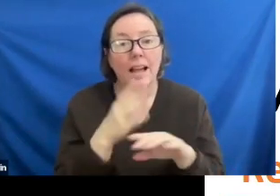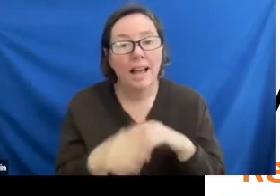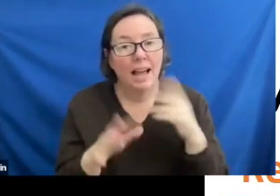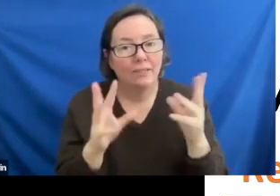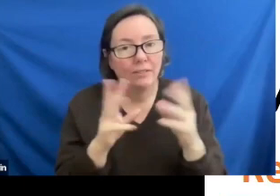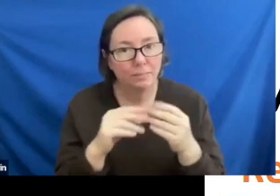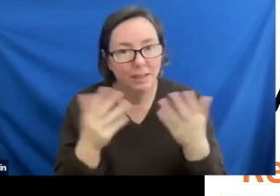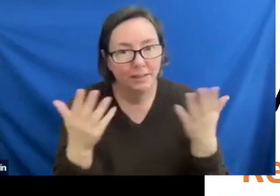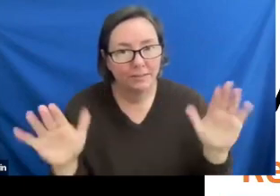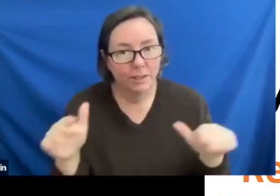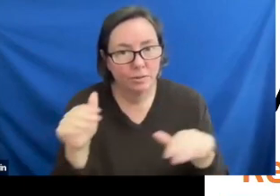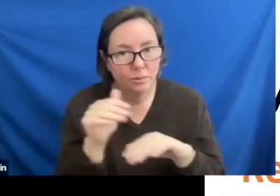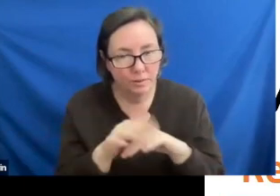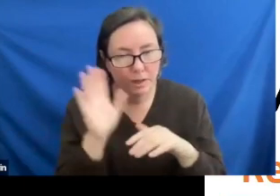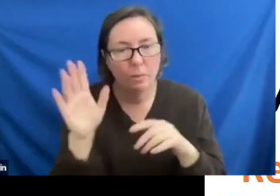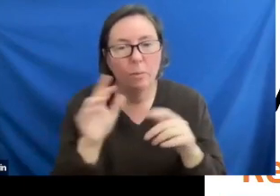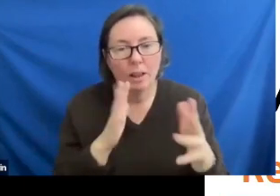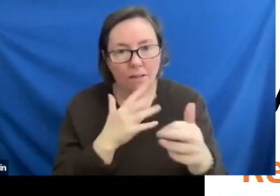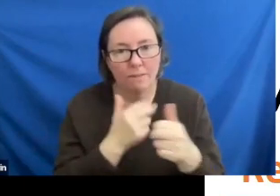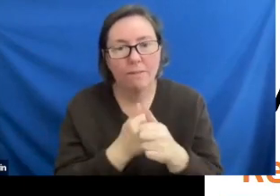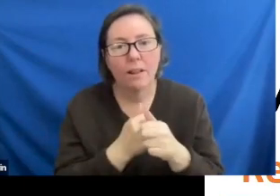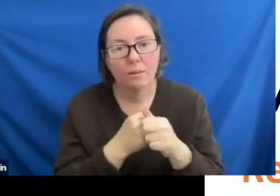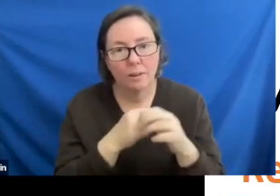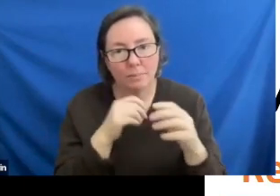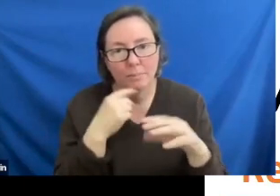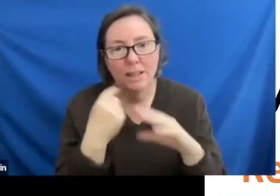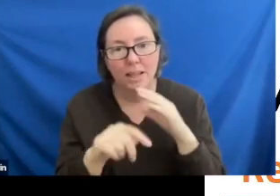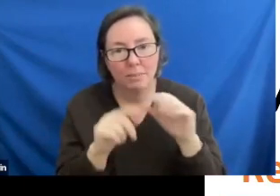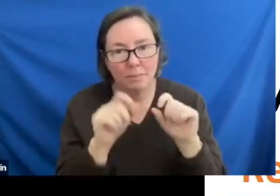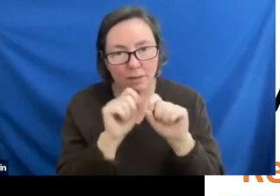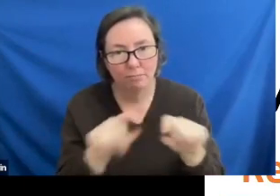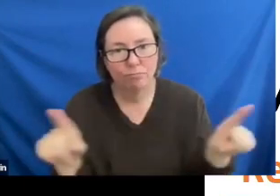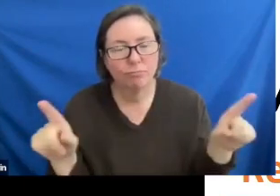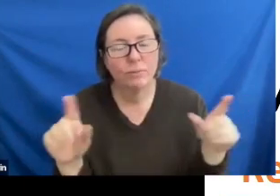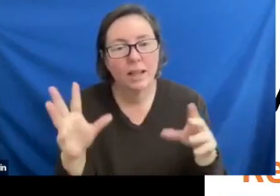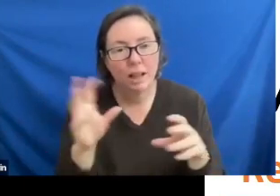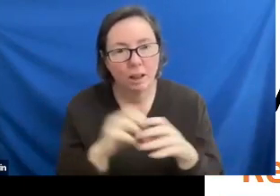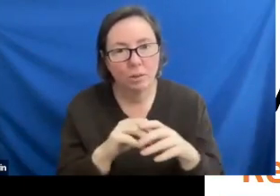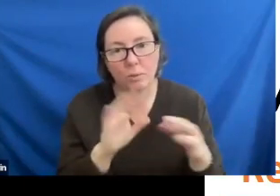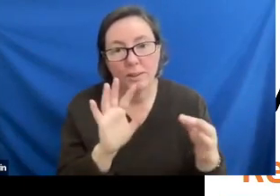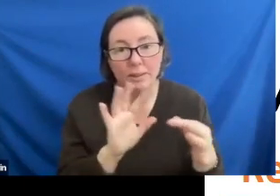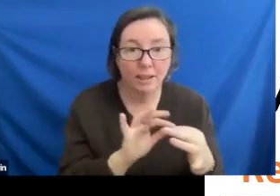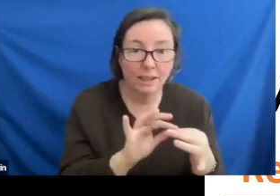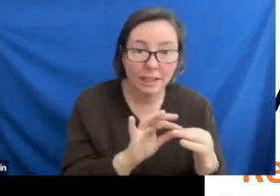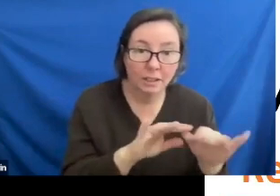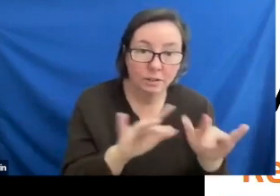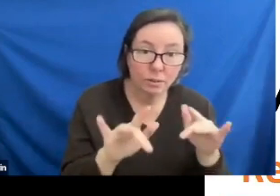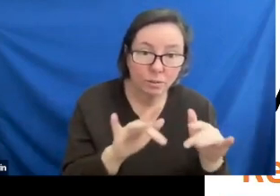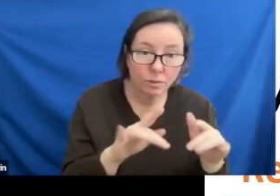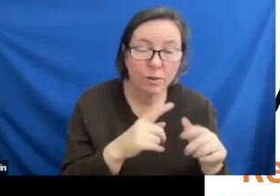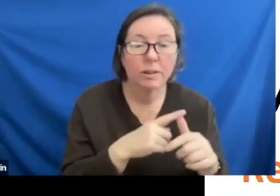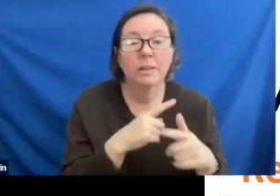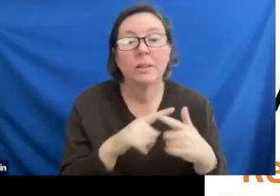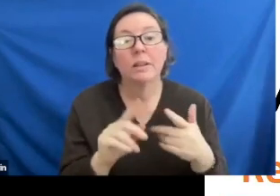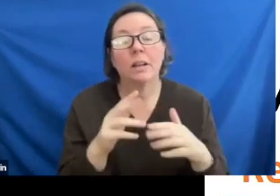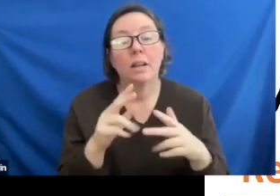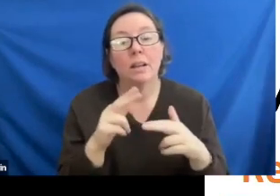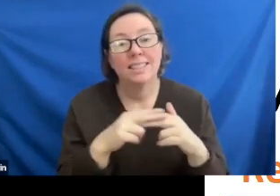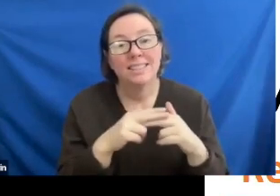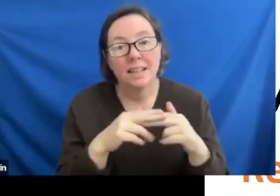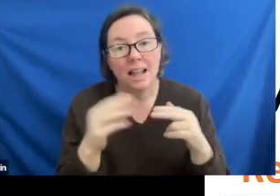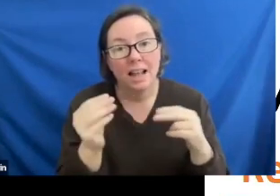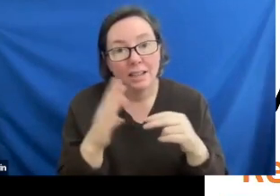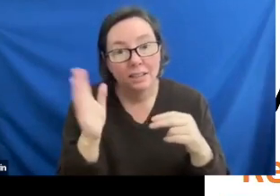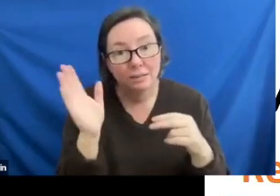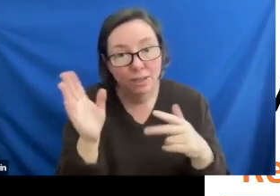meeting, we will be sending a follow-up communication that includes the link to the recording, the presentation, as well as to